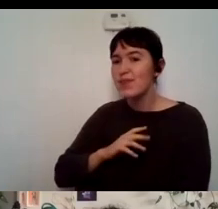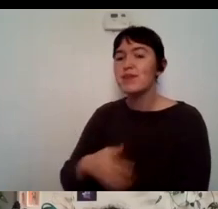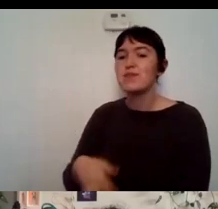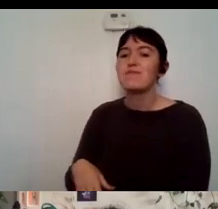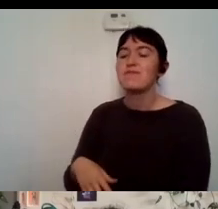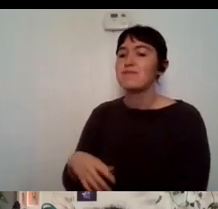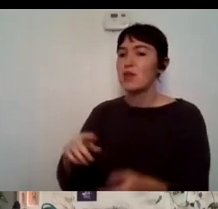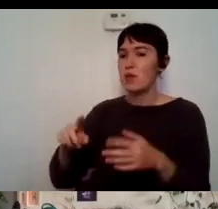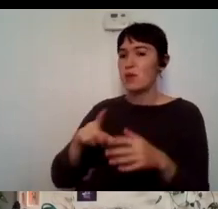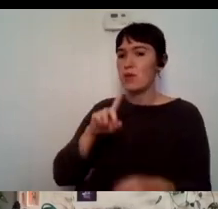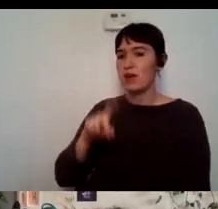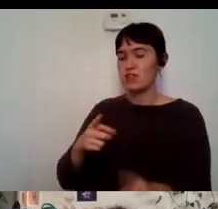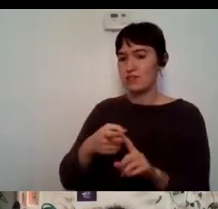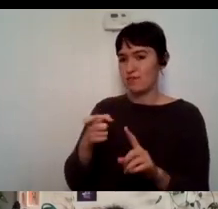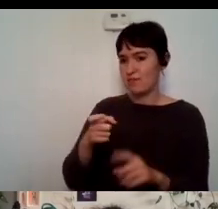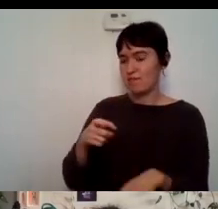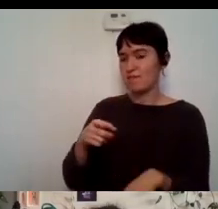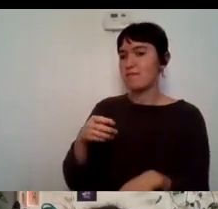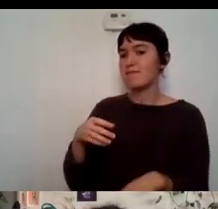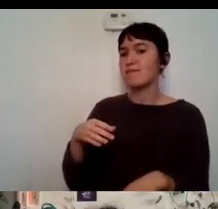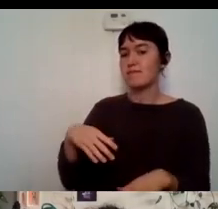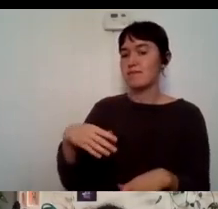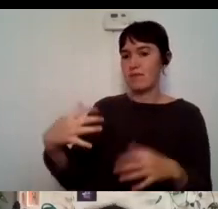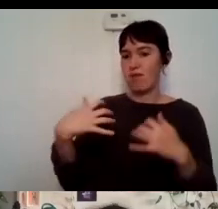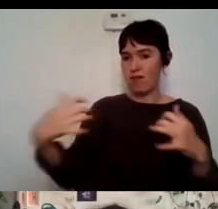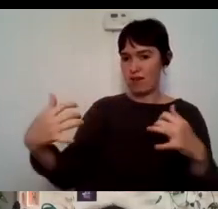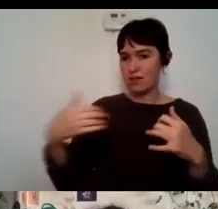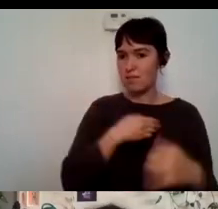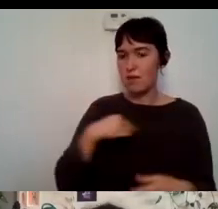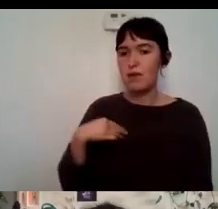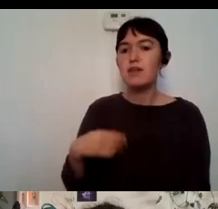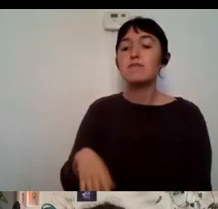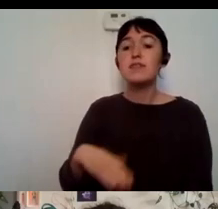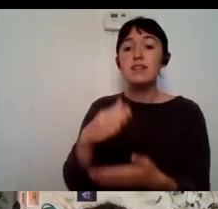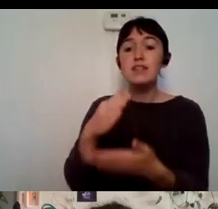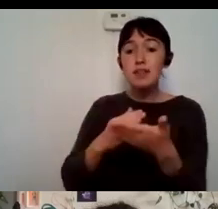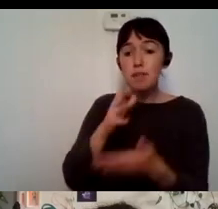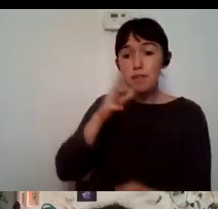an anonymous attendee. Some parents will say that games rot our brains. Is that true?